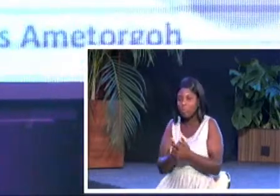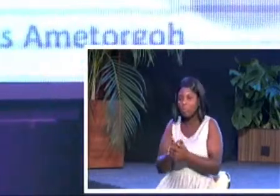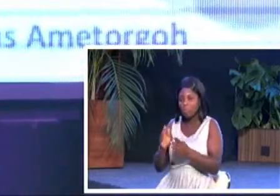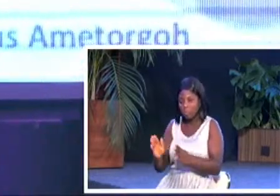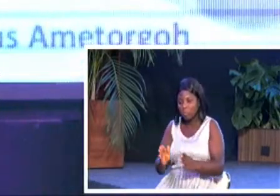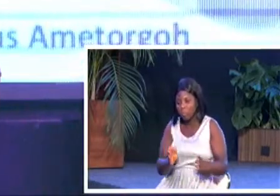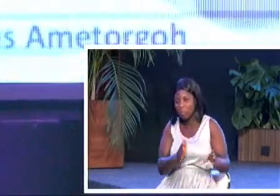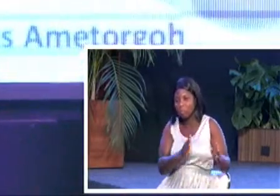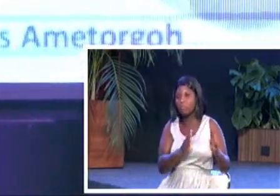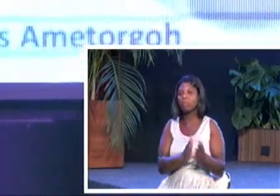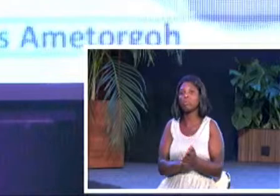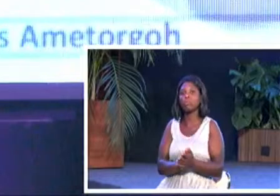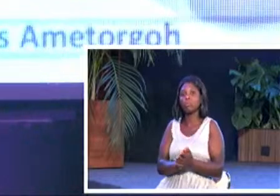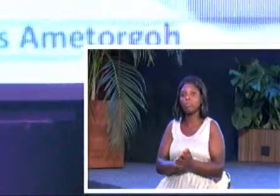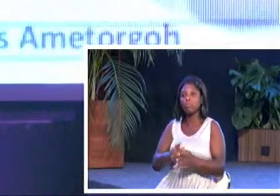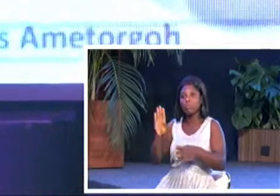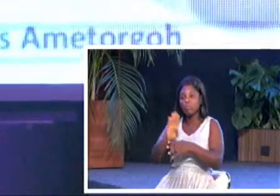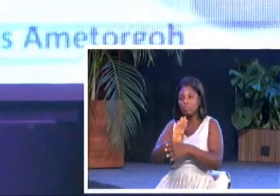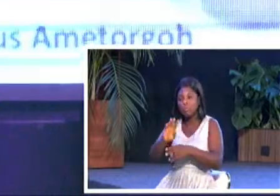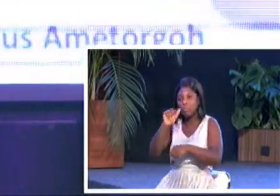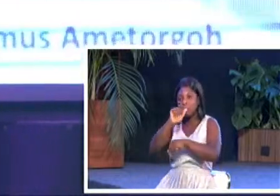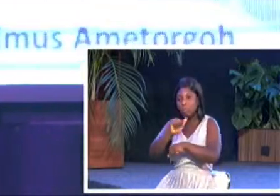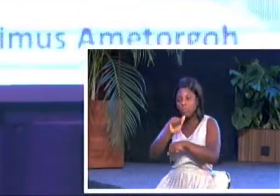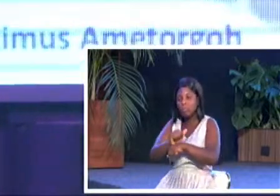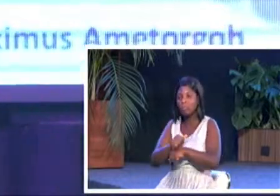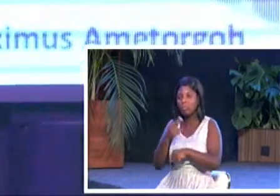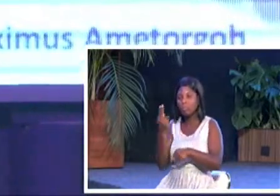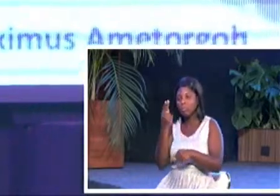for communication. We have a lot of other